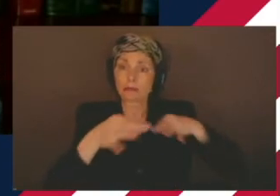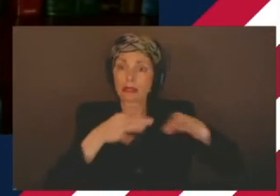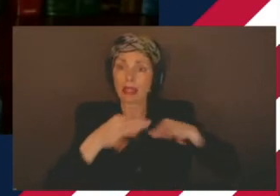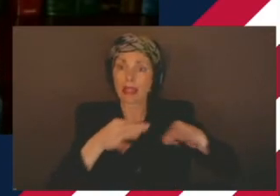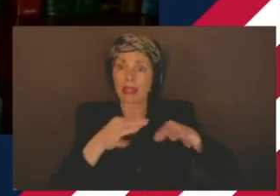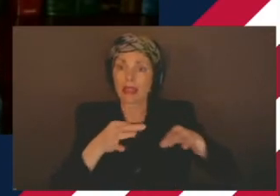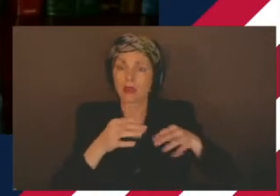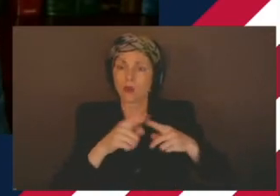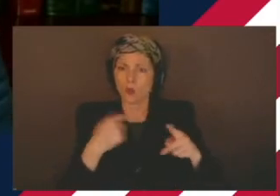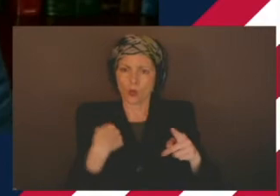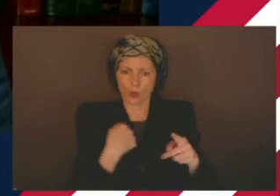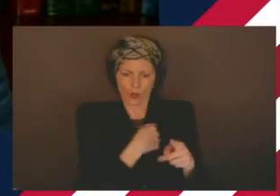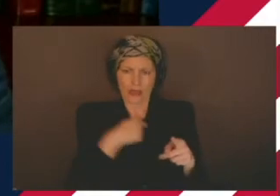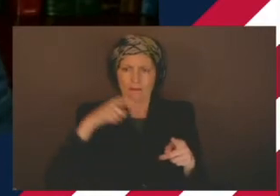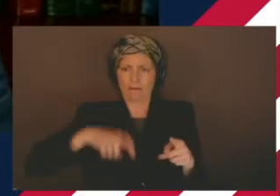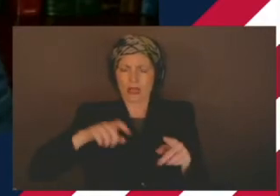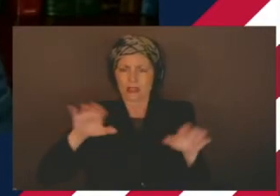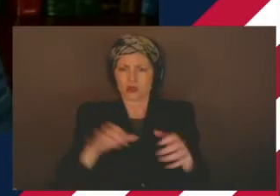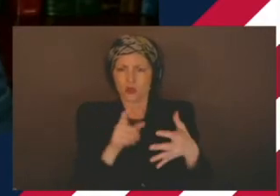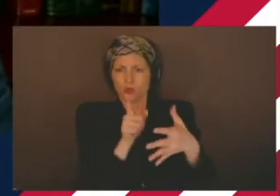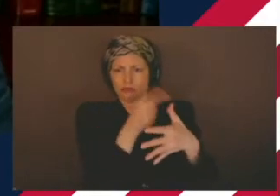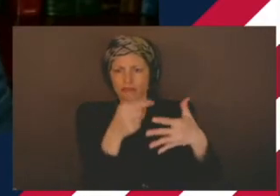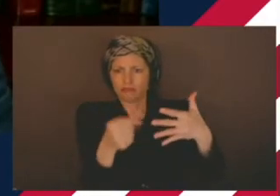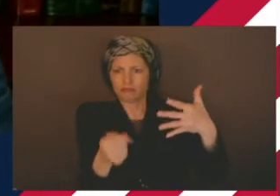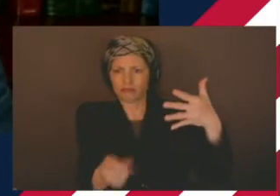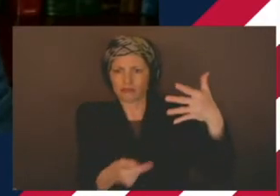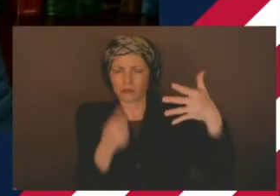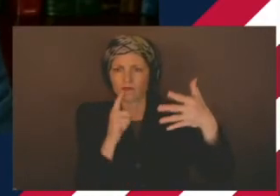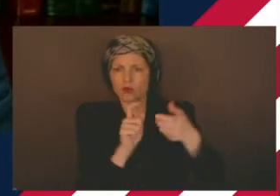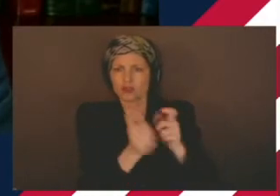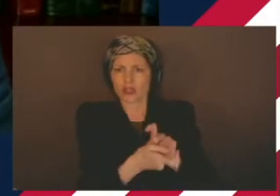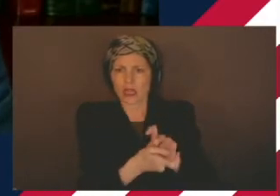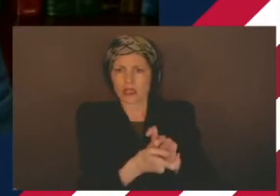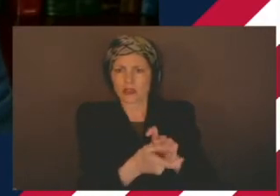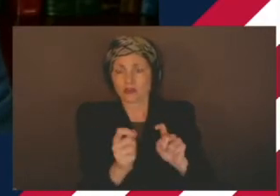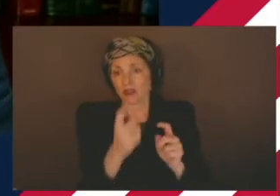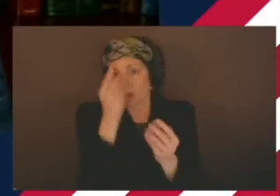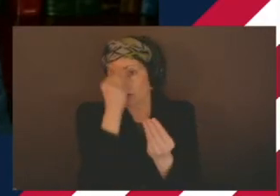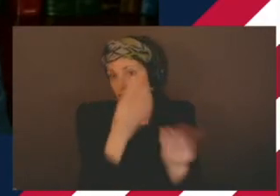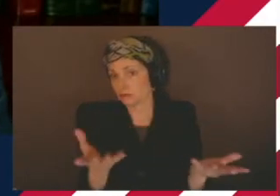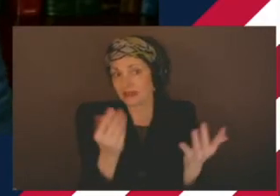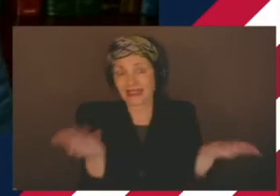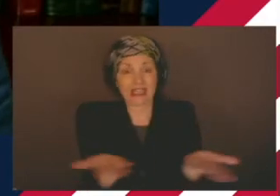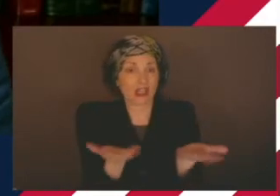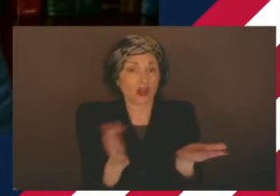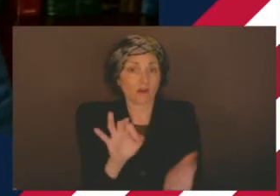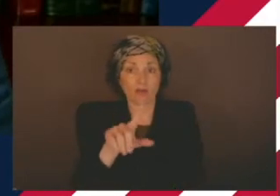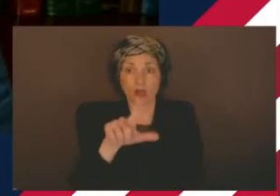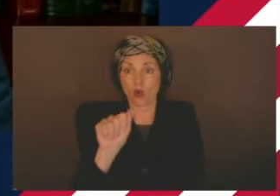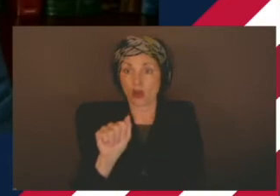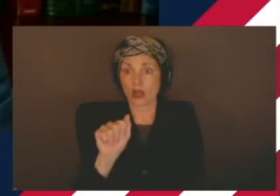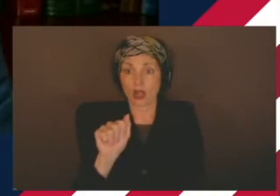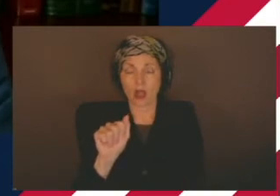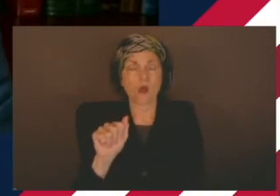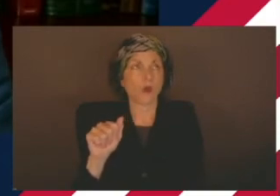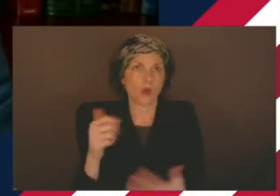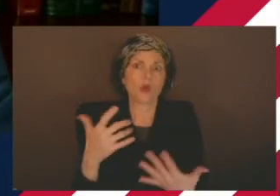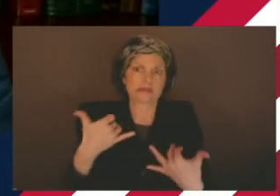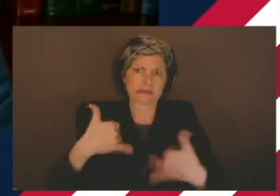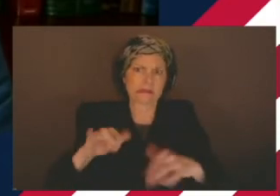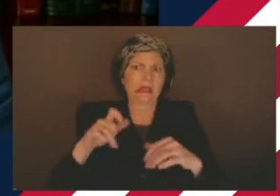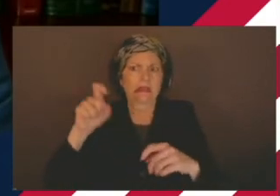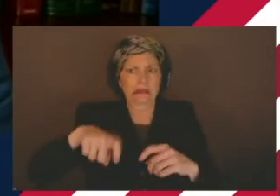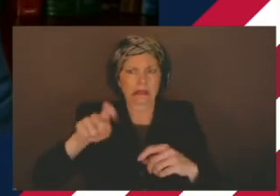if I could say, you know, here in Florida, we have a long way to go. But in 2018, a few of those things